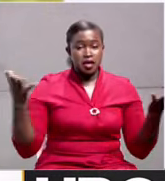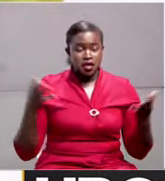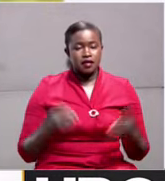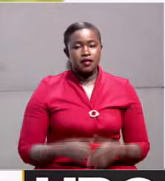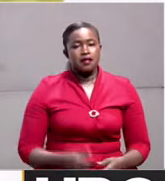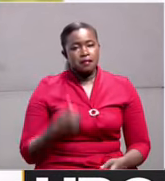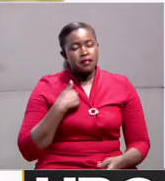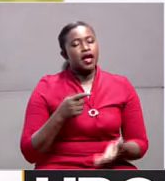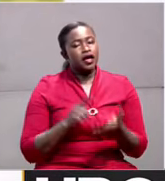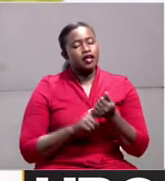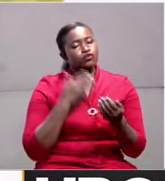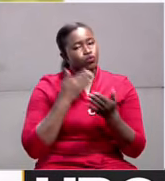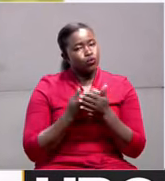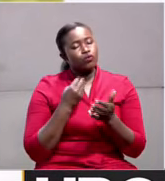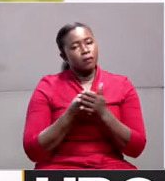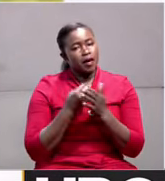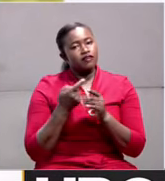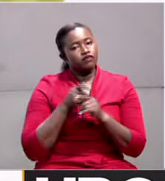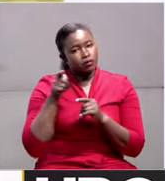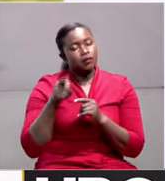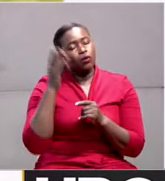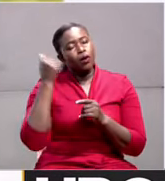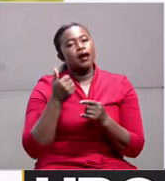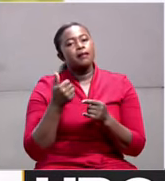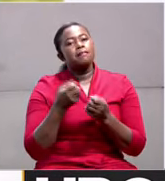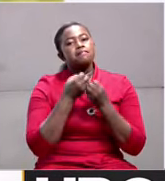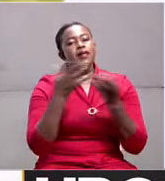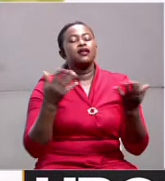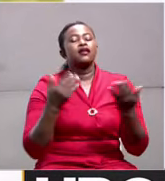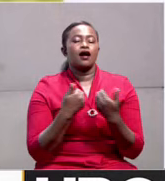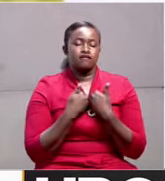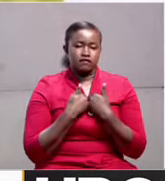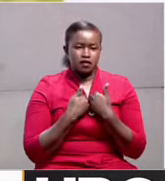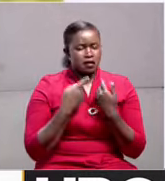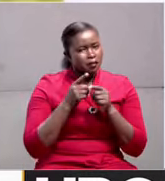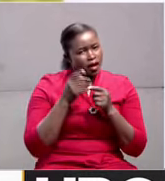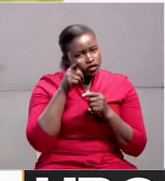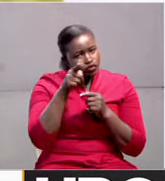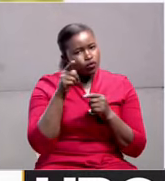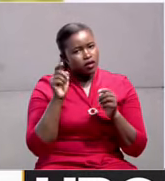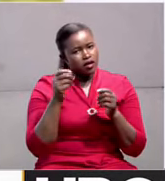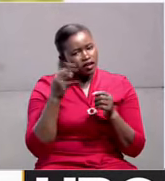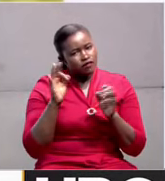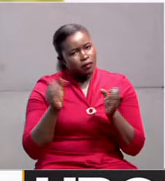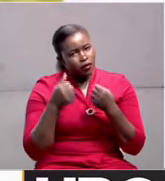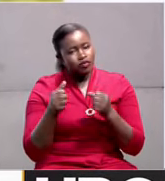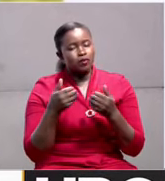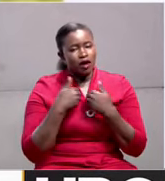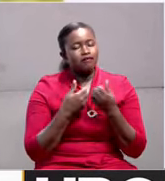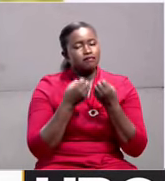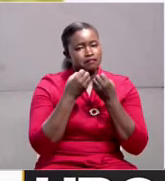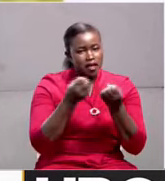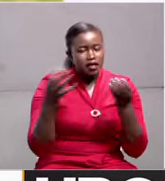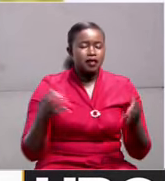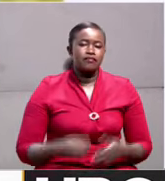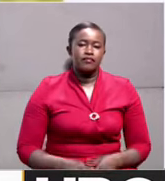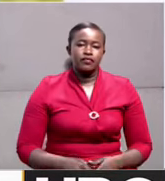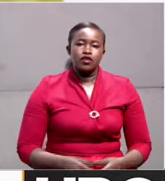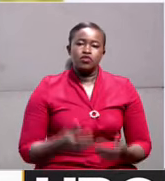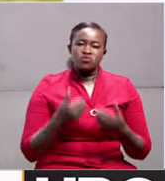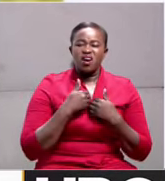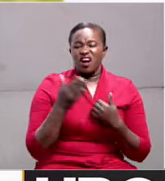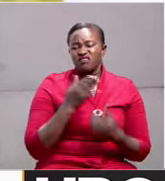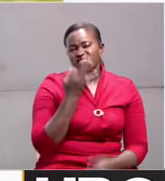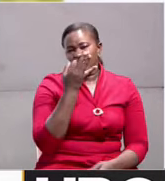I get good money from them because I have many of them. But if you cannot have many of them, you have only like